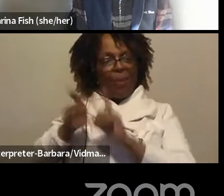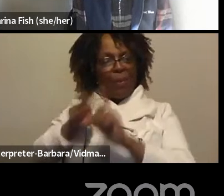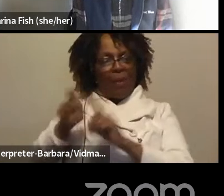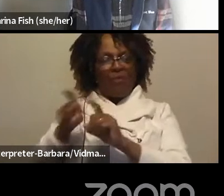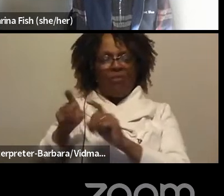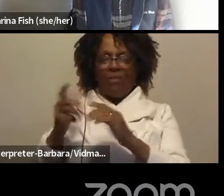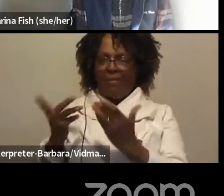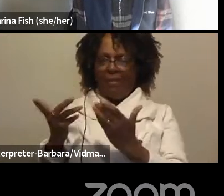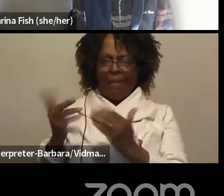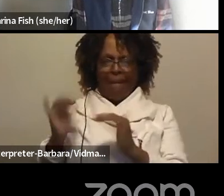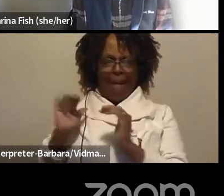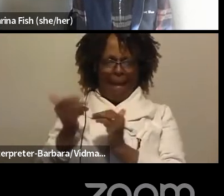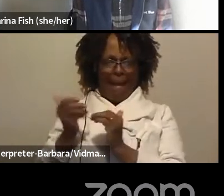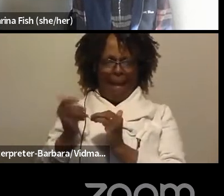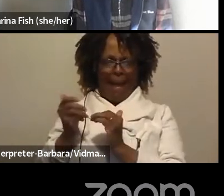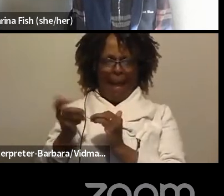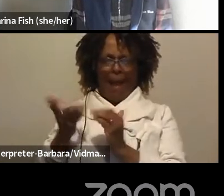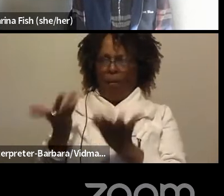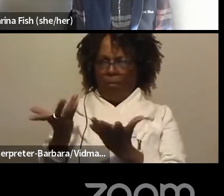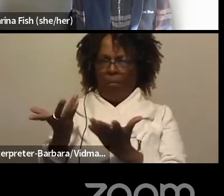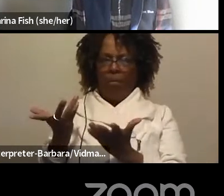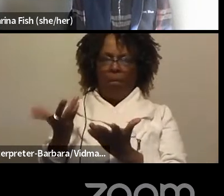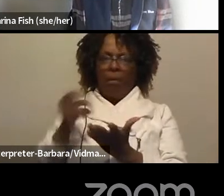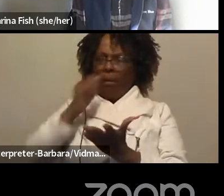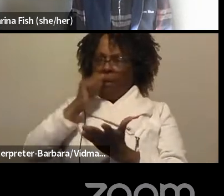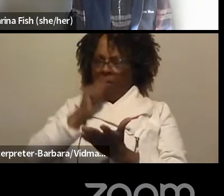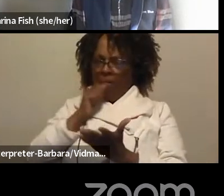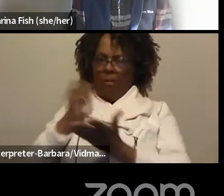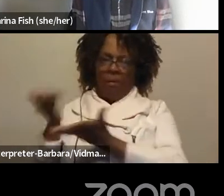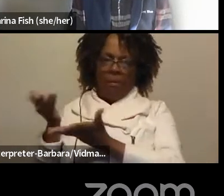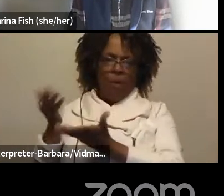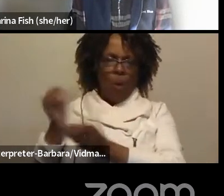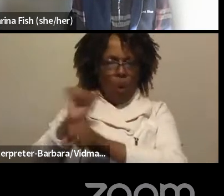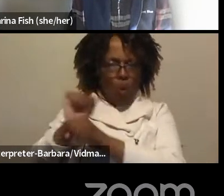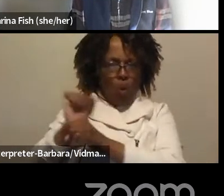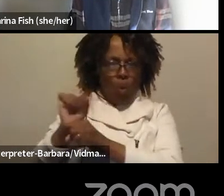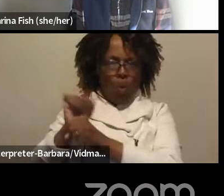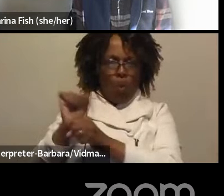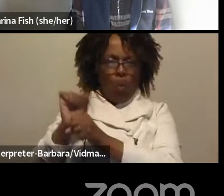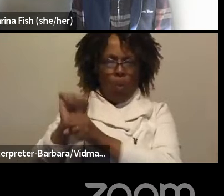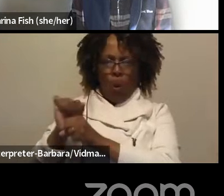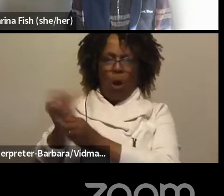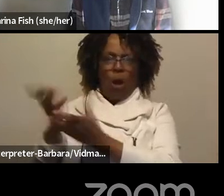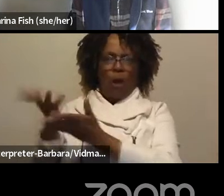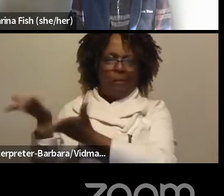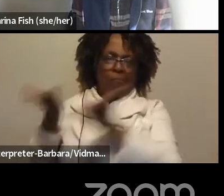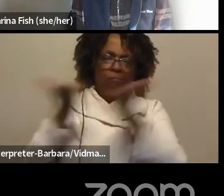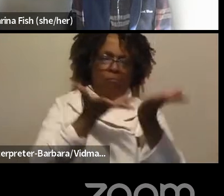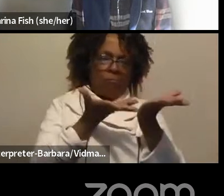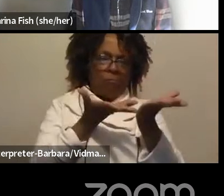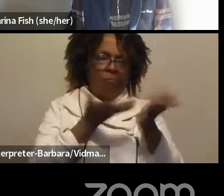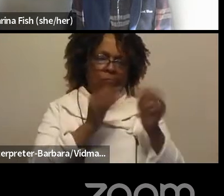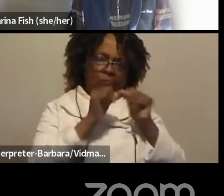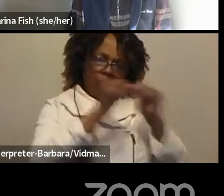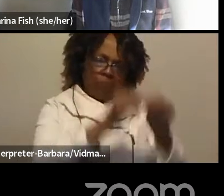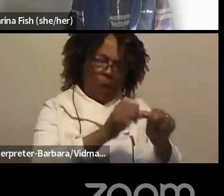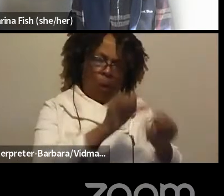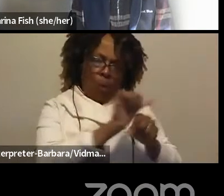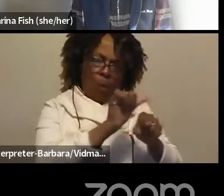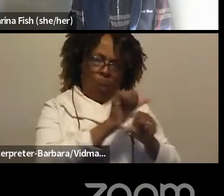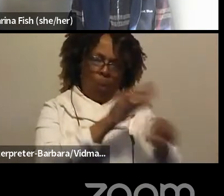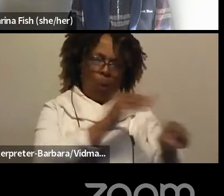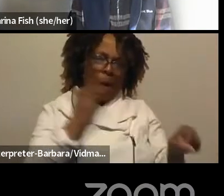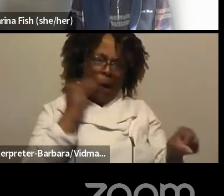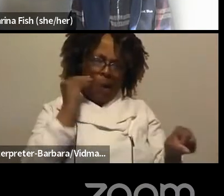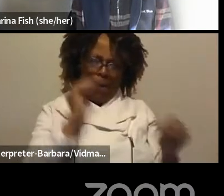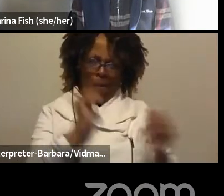your work home? I feel like that's a thing that a lot of grad students struggle with. I see, like I said, I